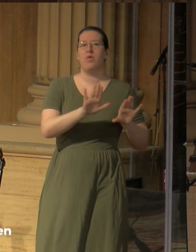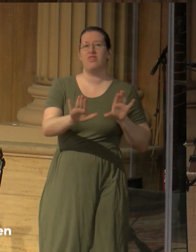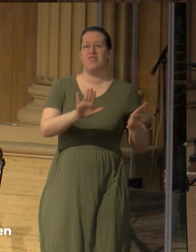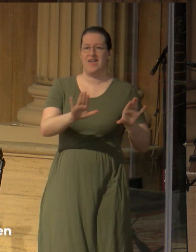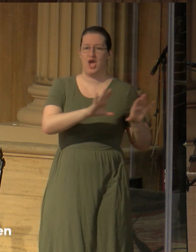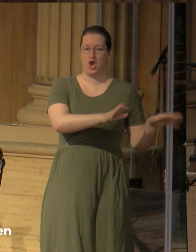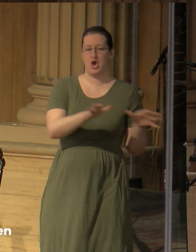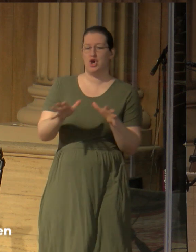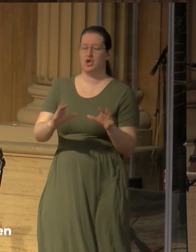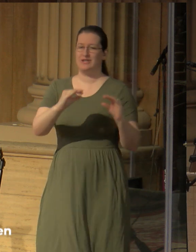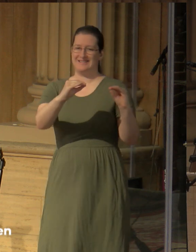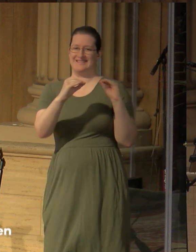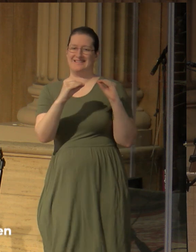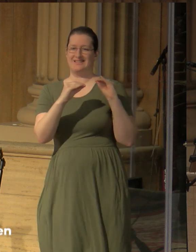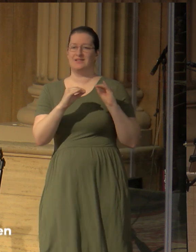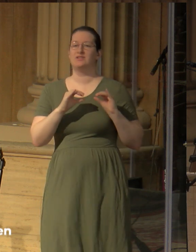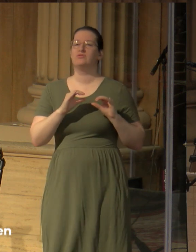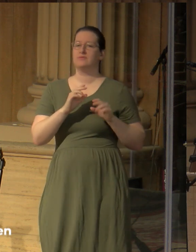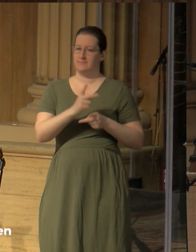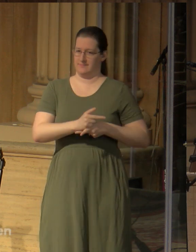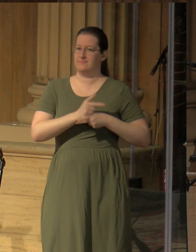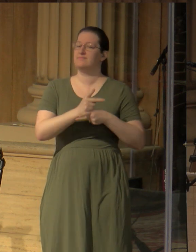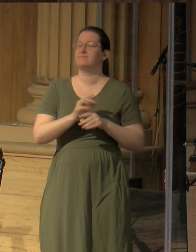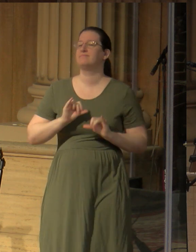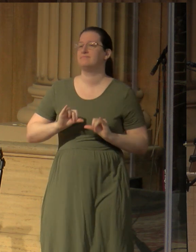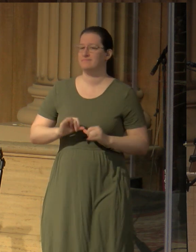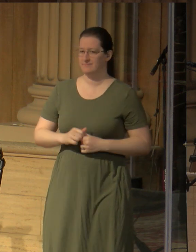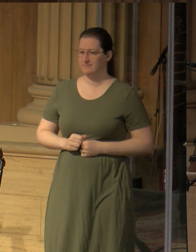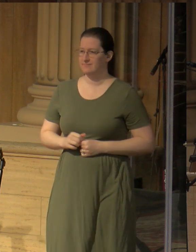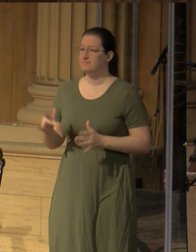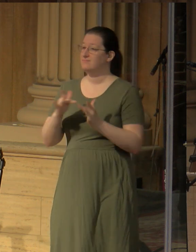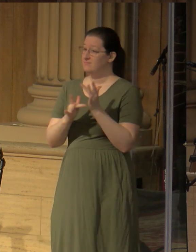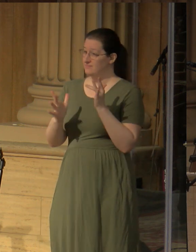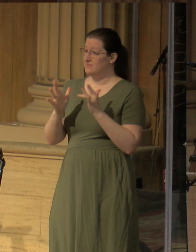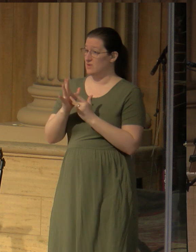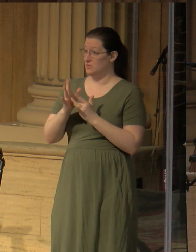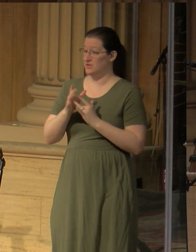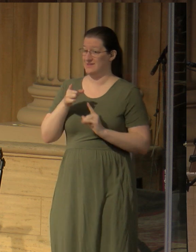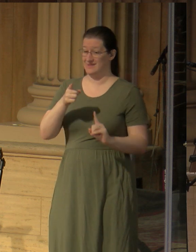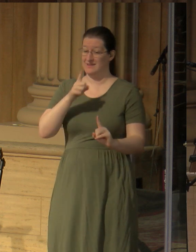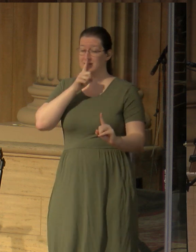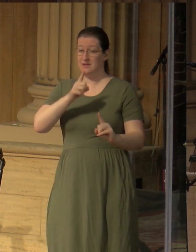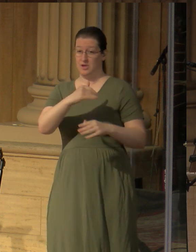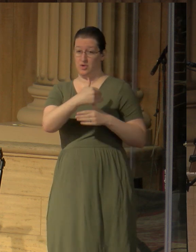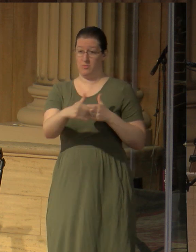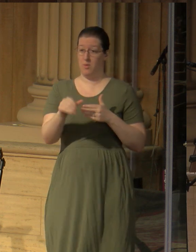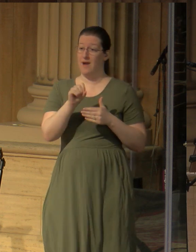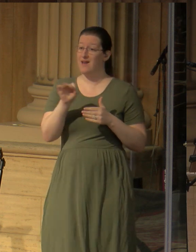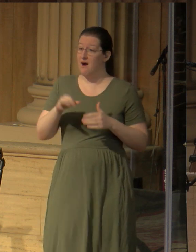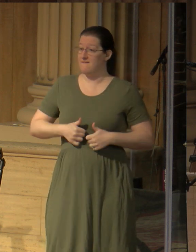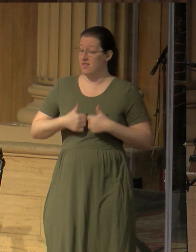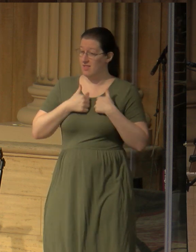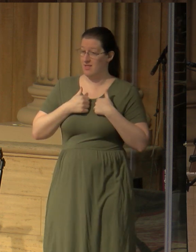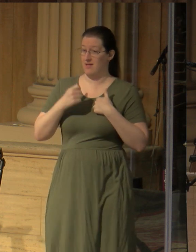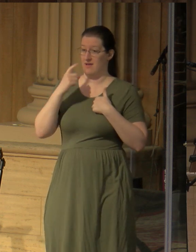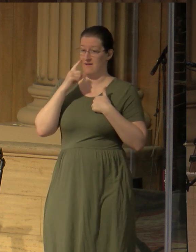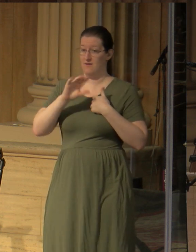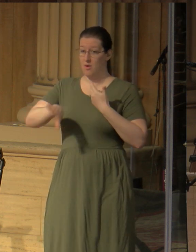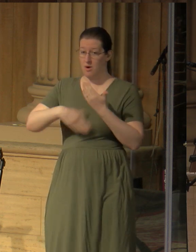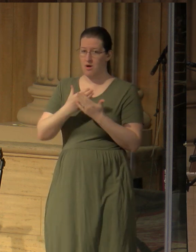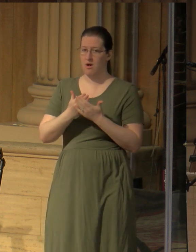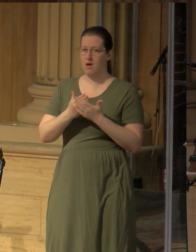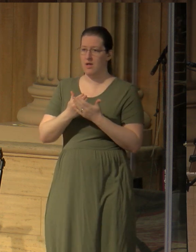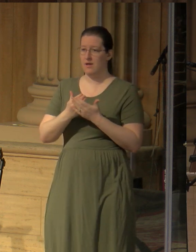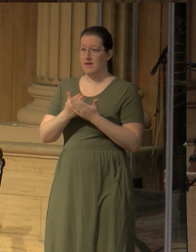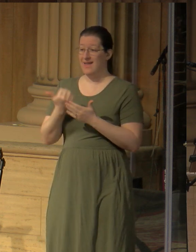Sadducees. So Jesus is the true bread of life for everybody, and he gives a warning here to spiritually hungry